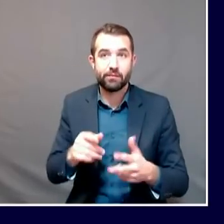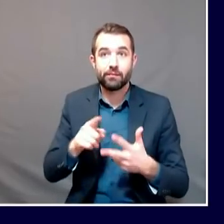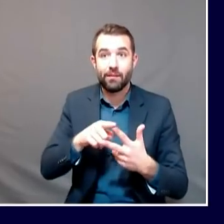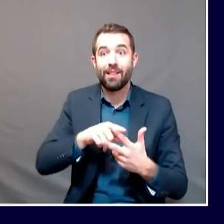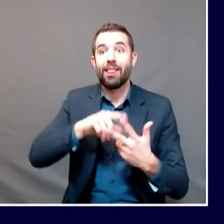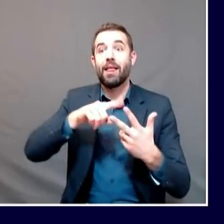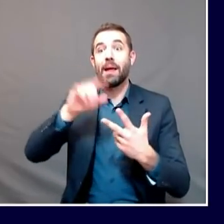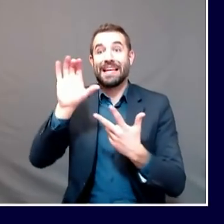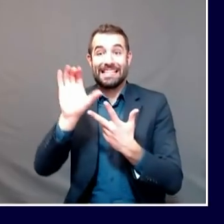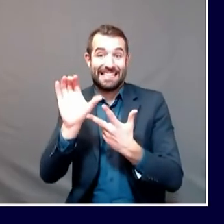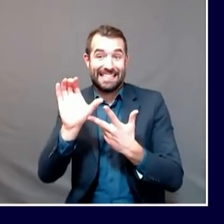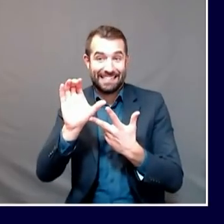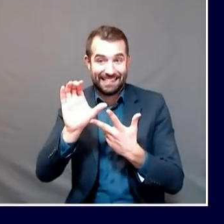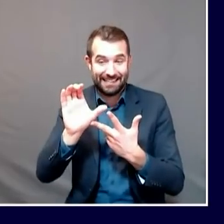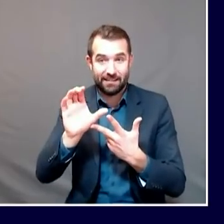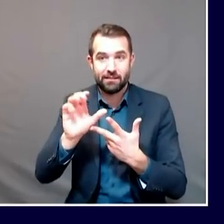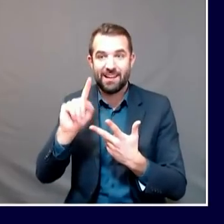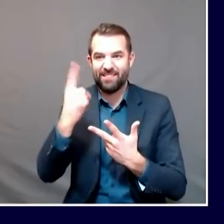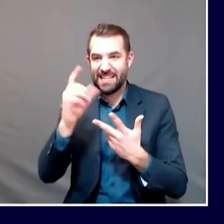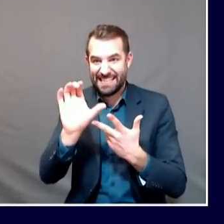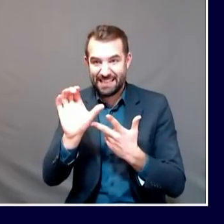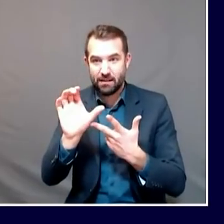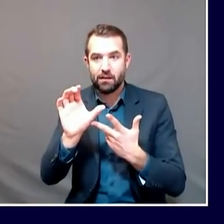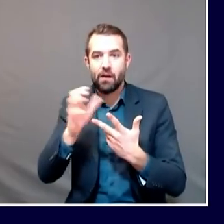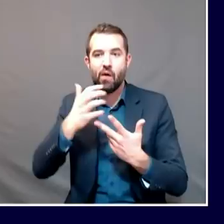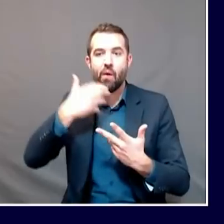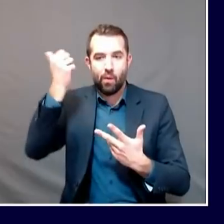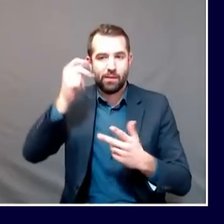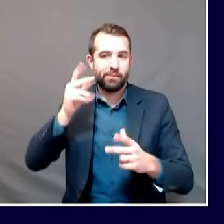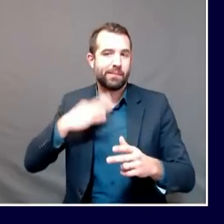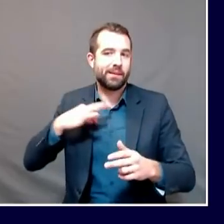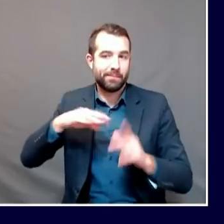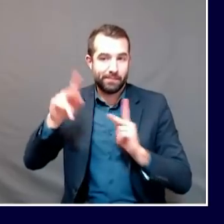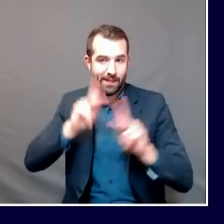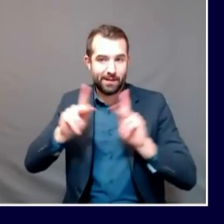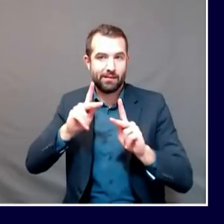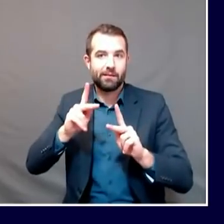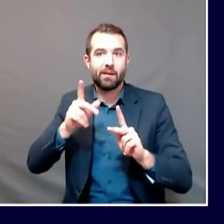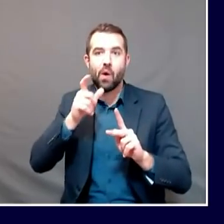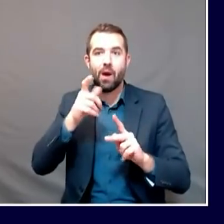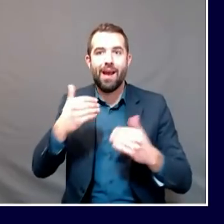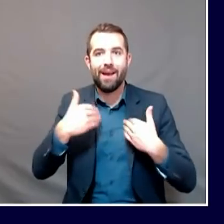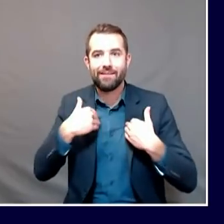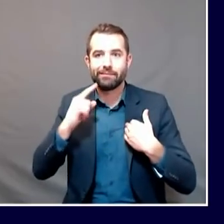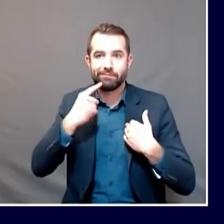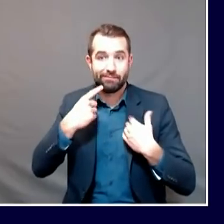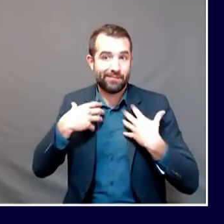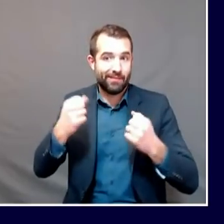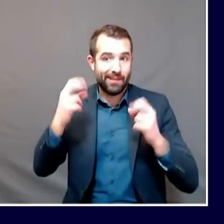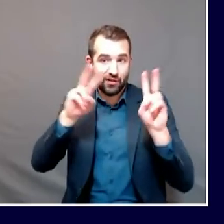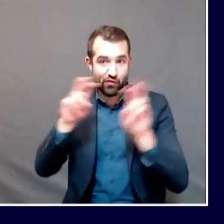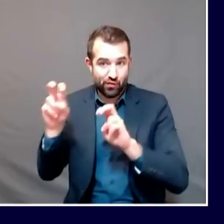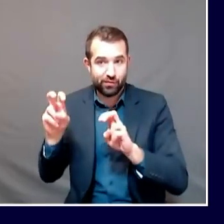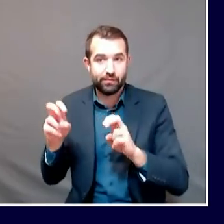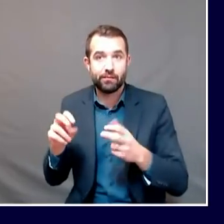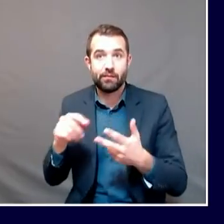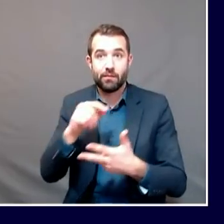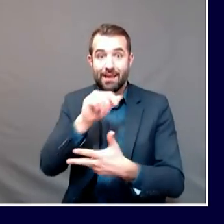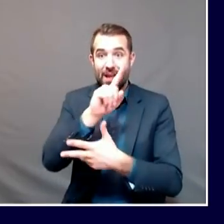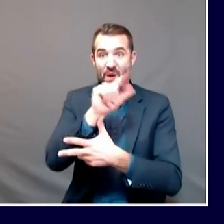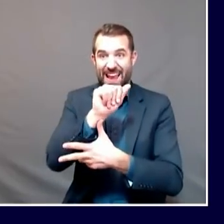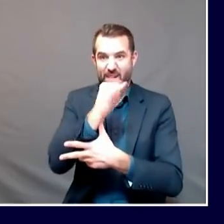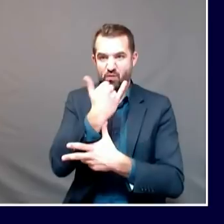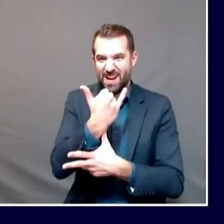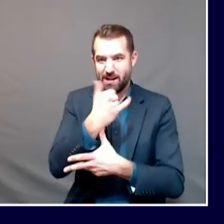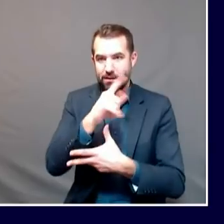on older Mainers, as well as those with serious medical conditions. 1A, just phase 1A, has